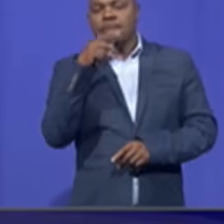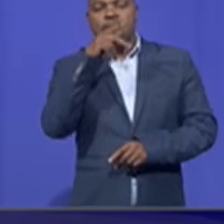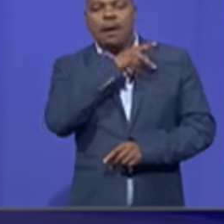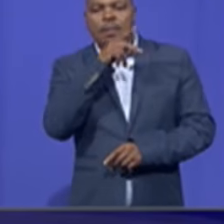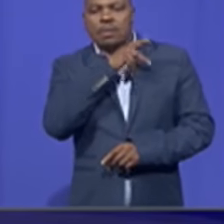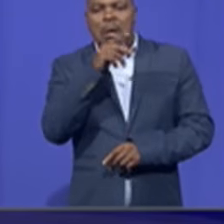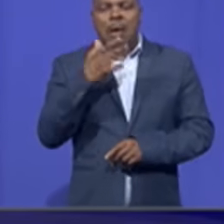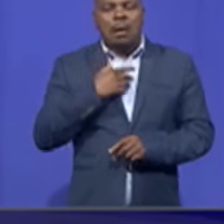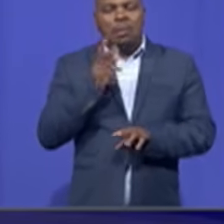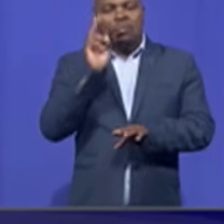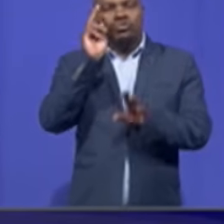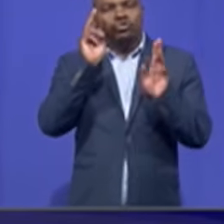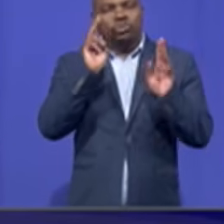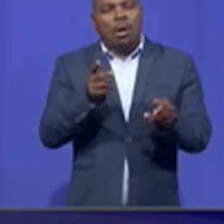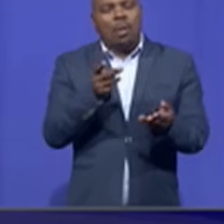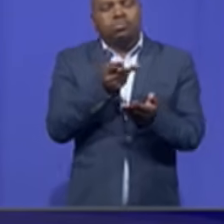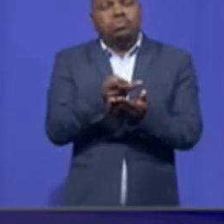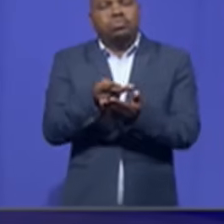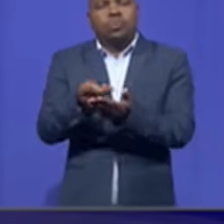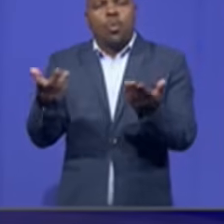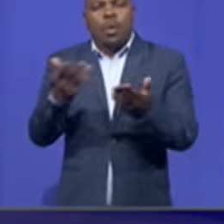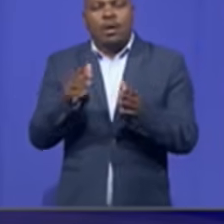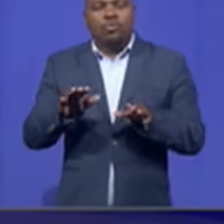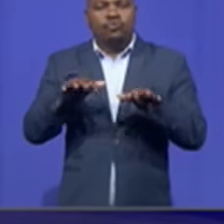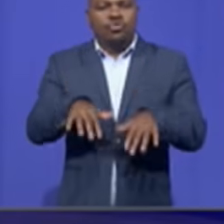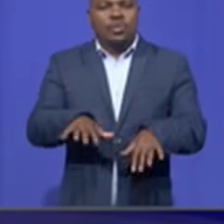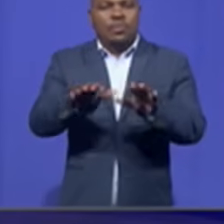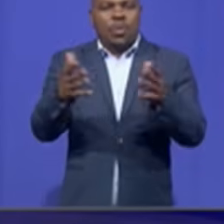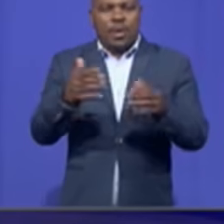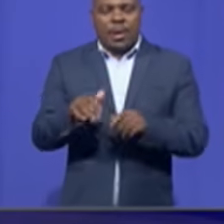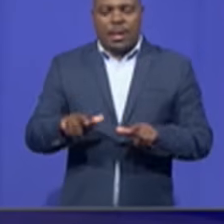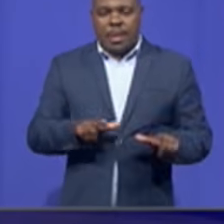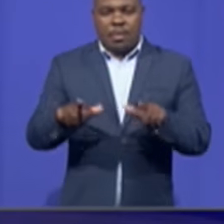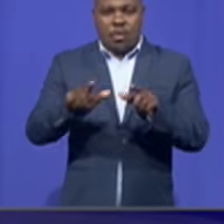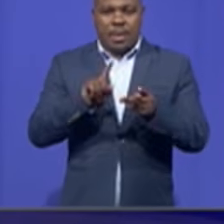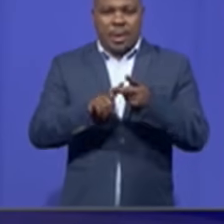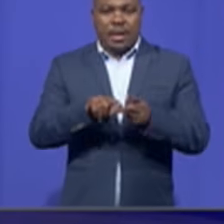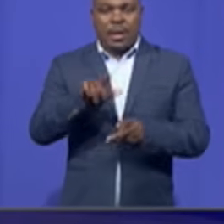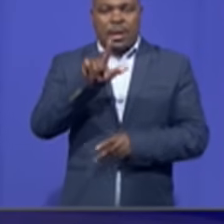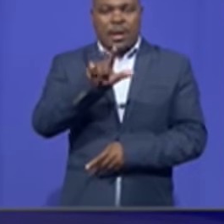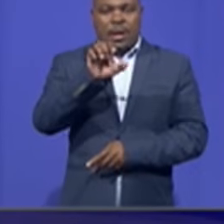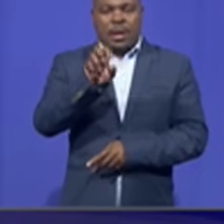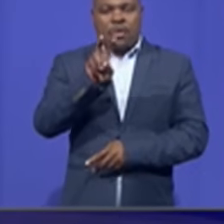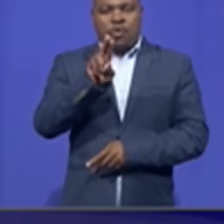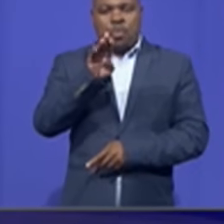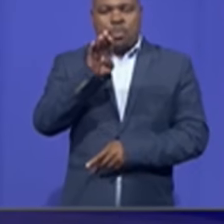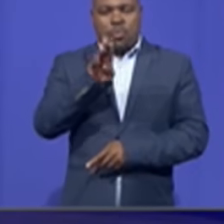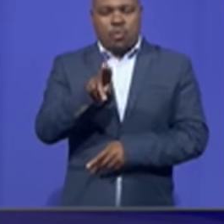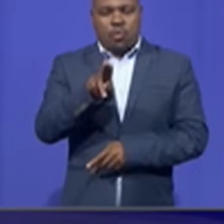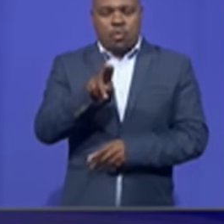di kokobetse mo Cross Corner mo noka ya Livobo le Limpopo di kopanelang gone.